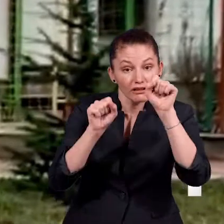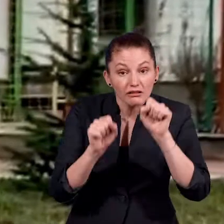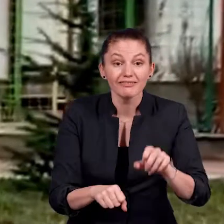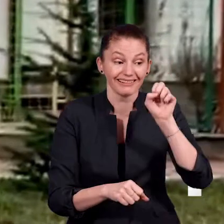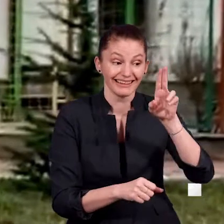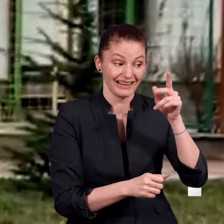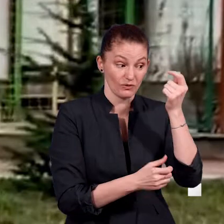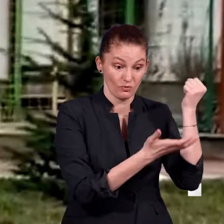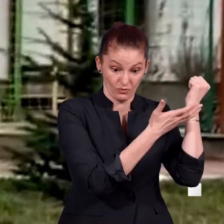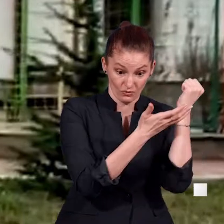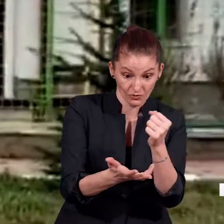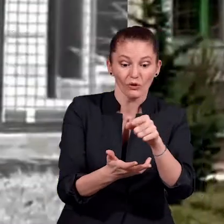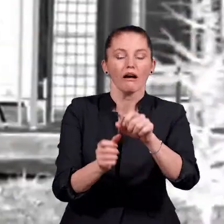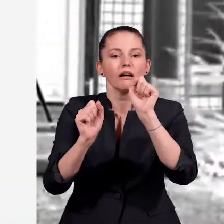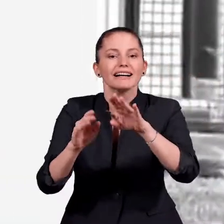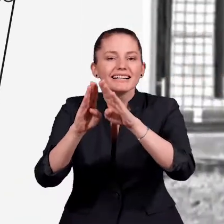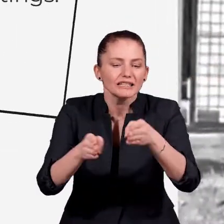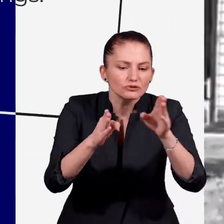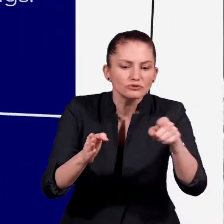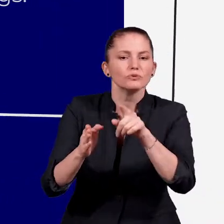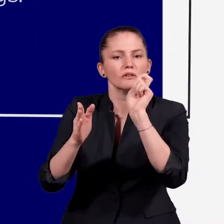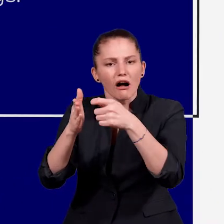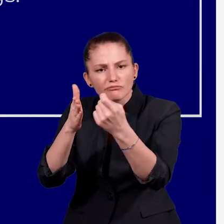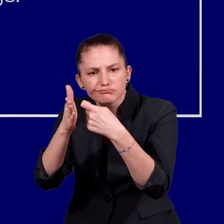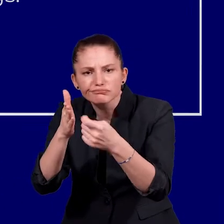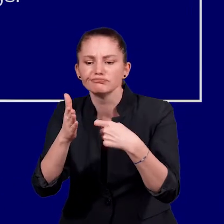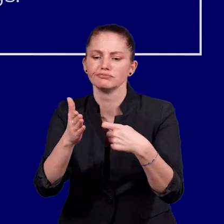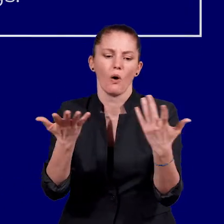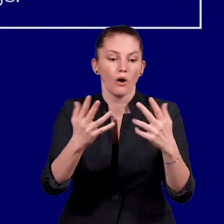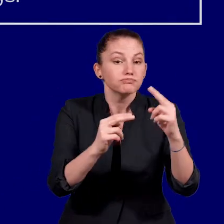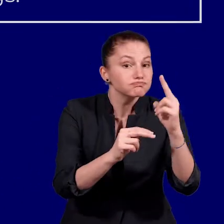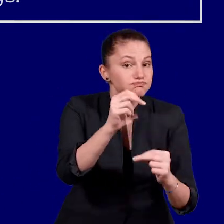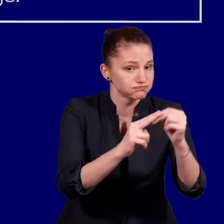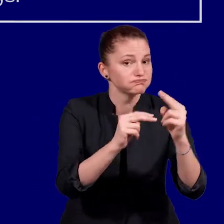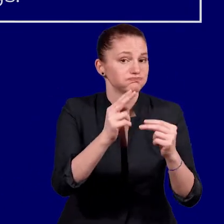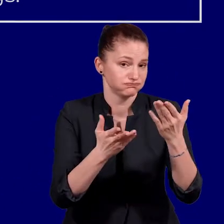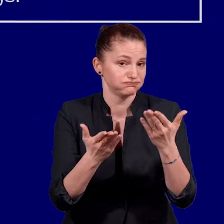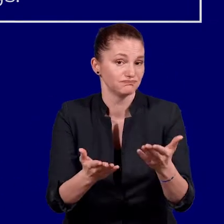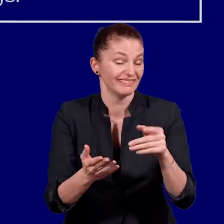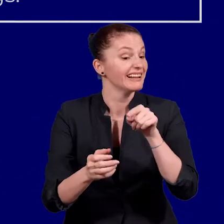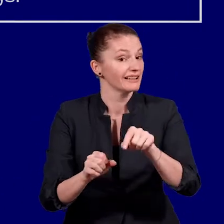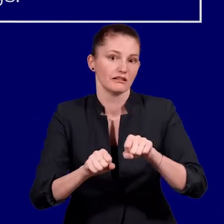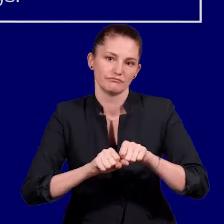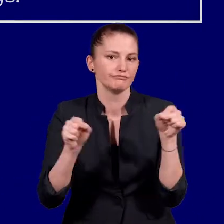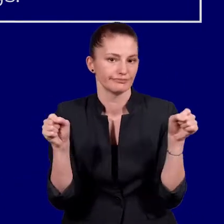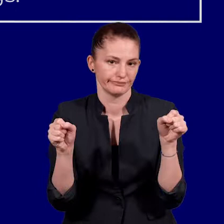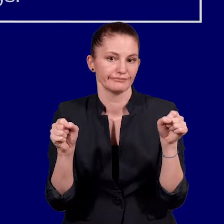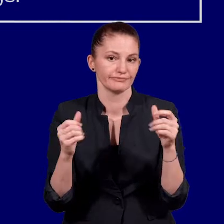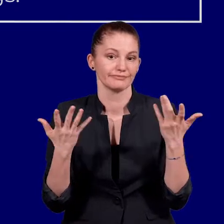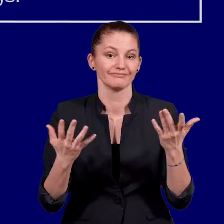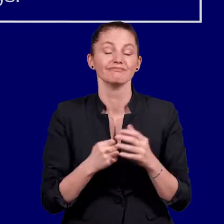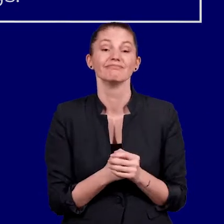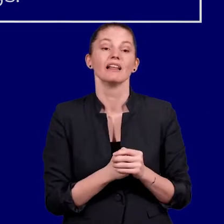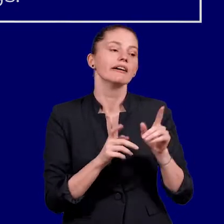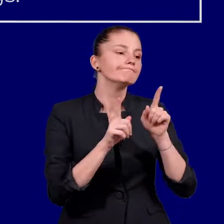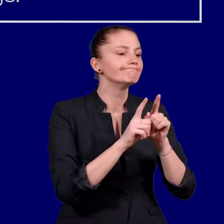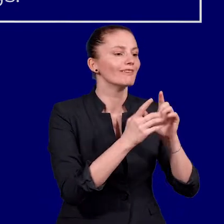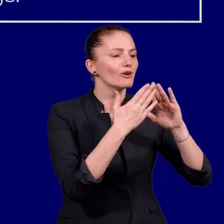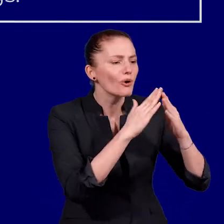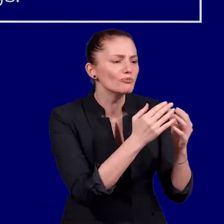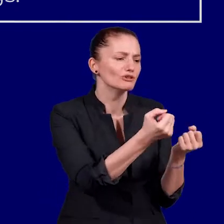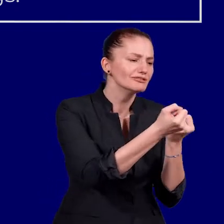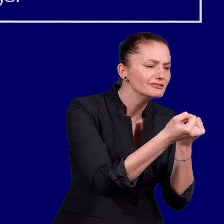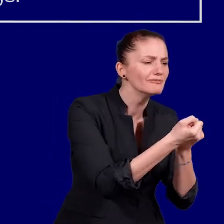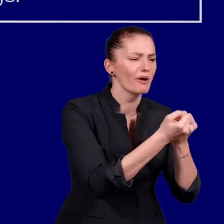institutions with EU funding. Violation. The limited availability of community support options forces